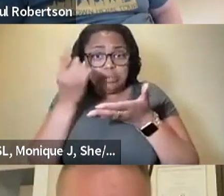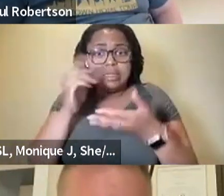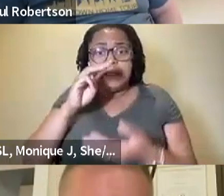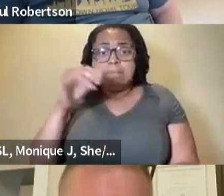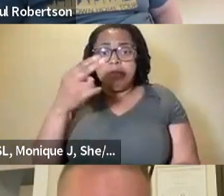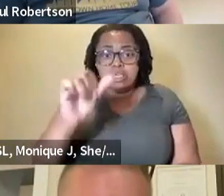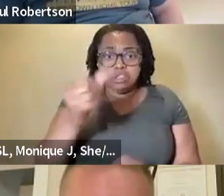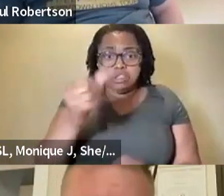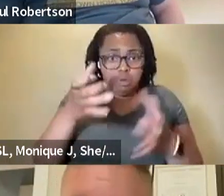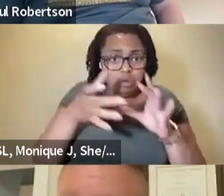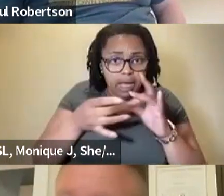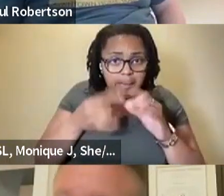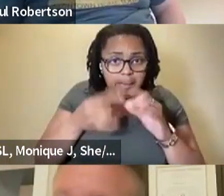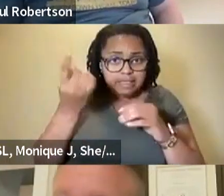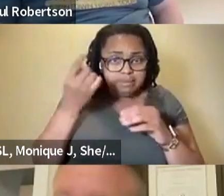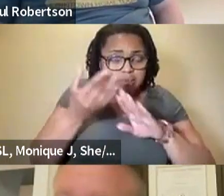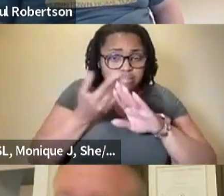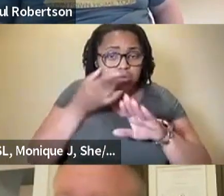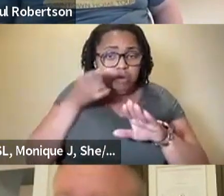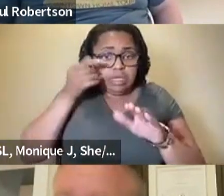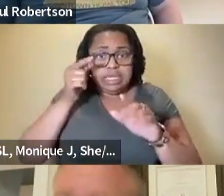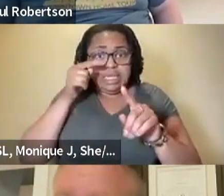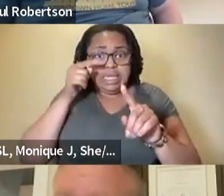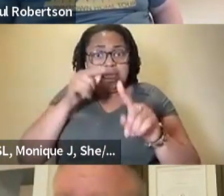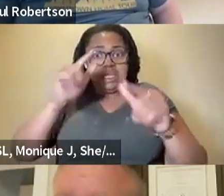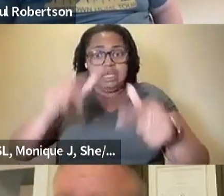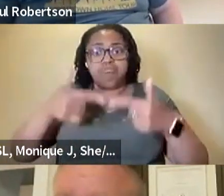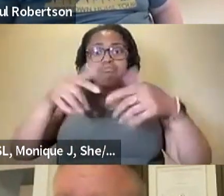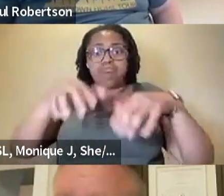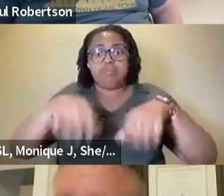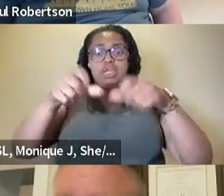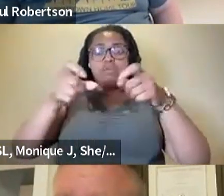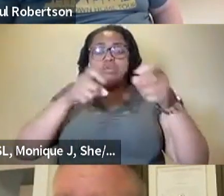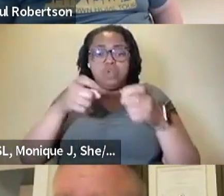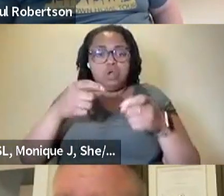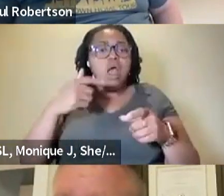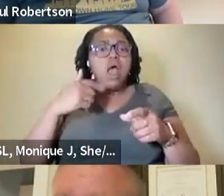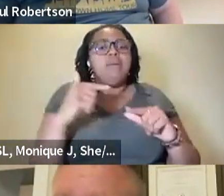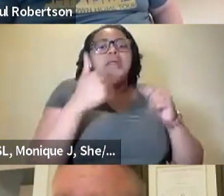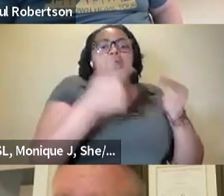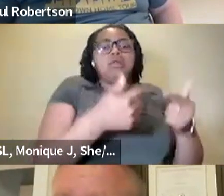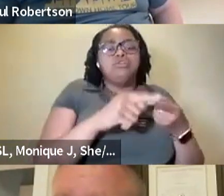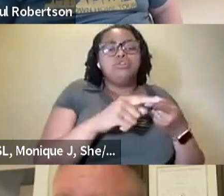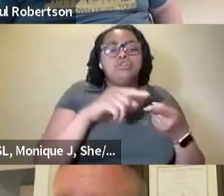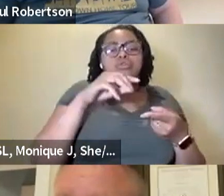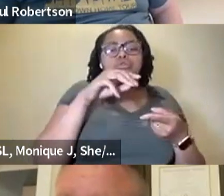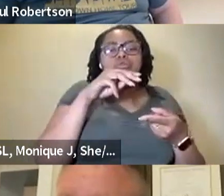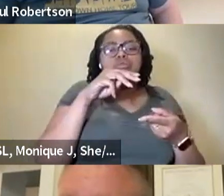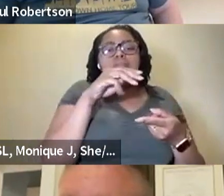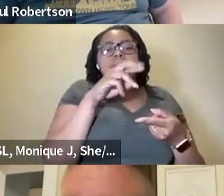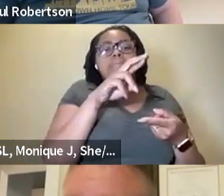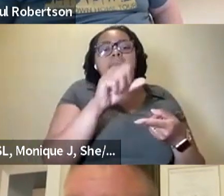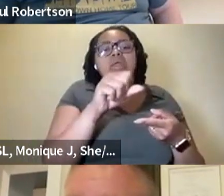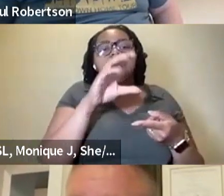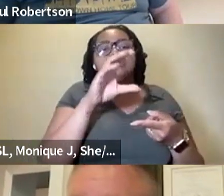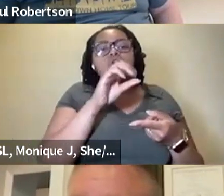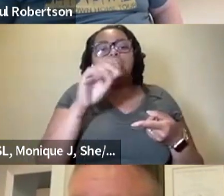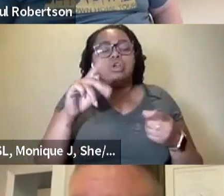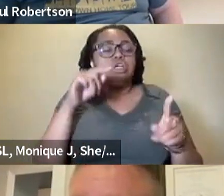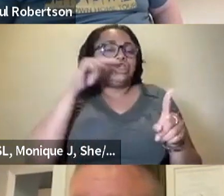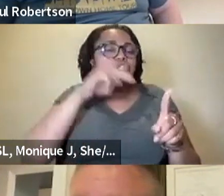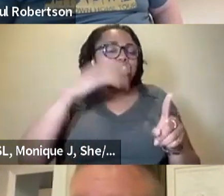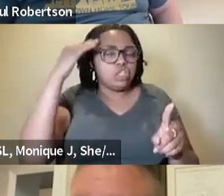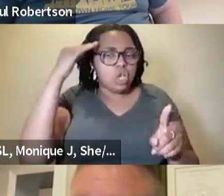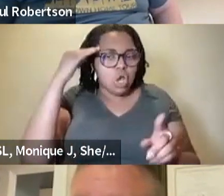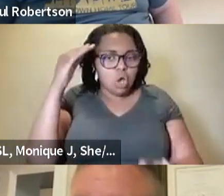before he takes over? I will pass that along to Ms. Cook, who has known Mr. Curitan for a while now,